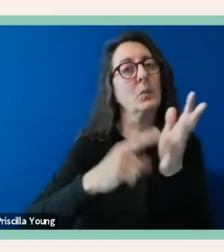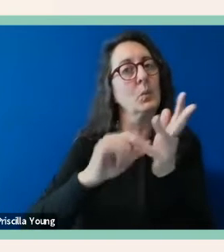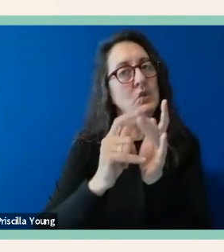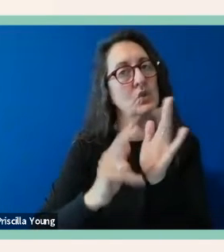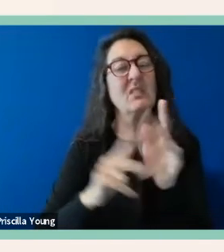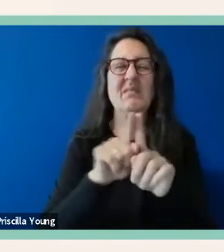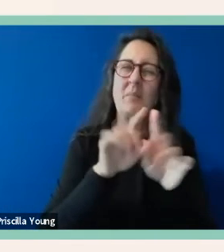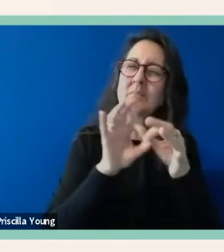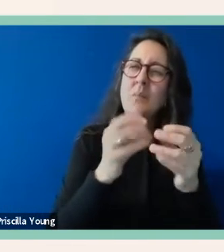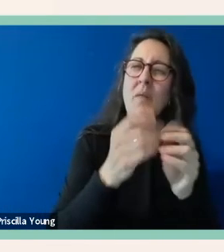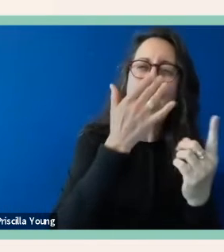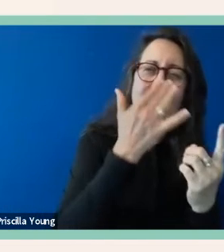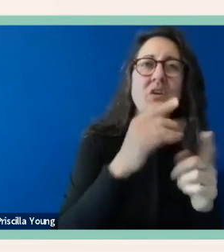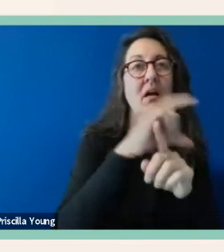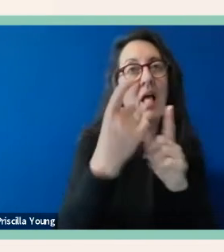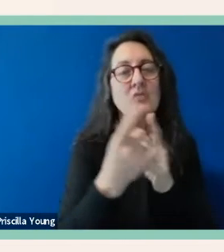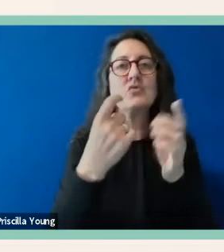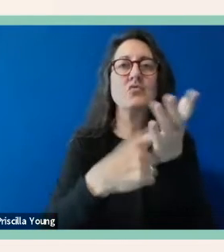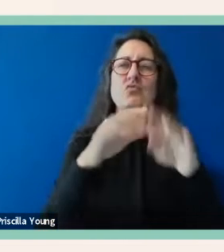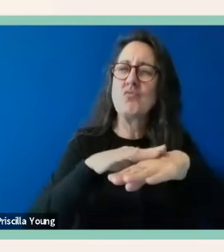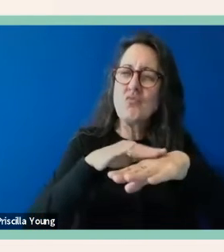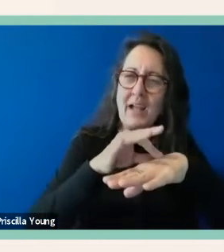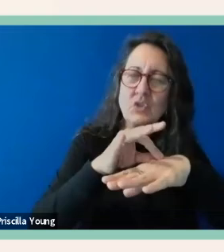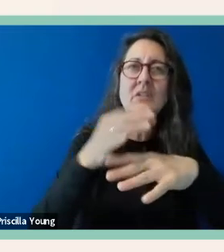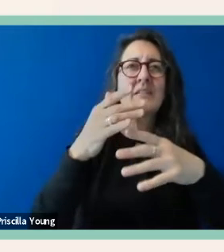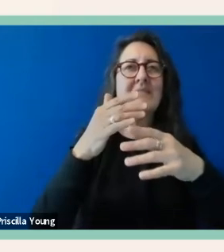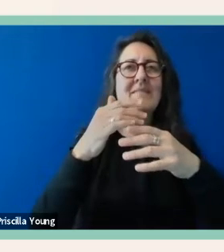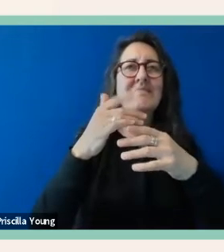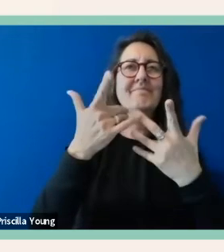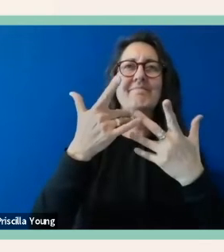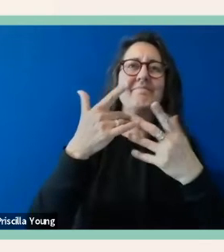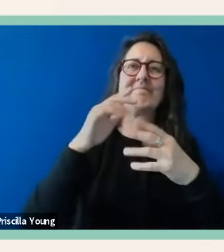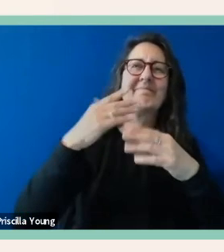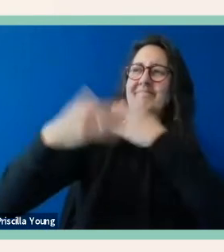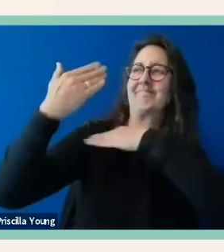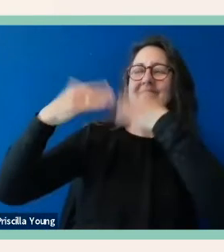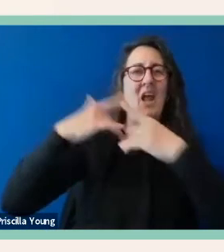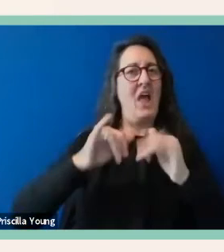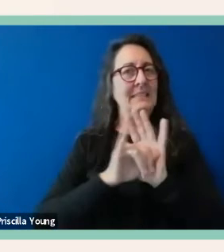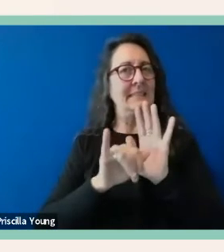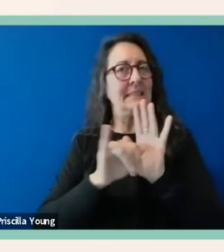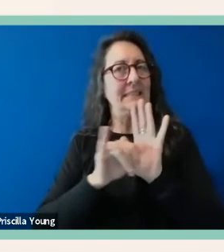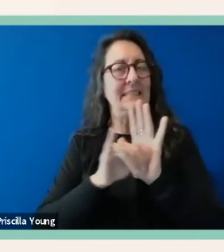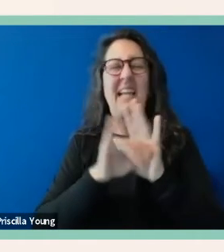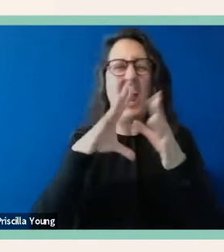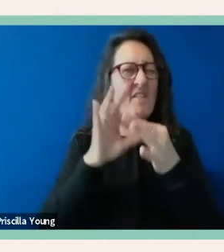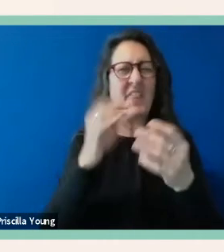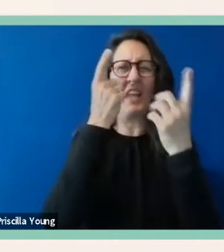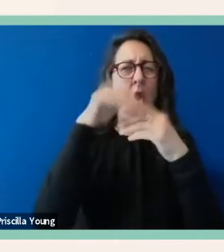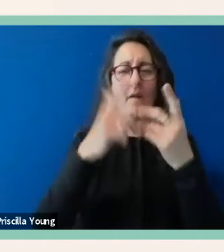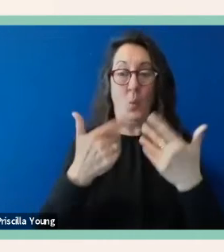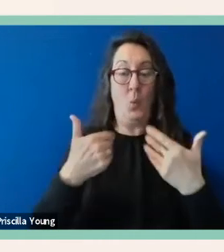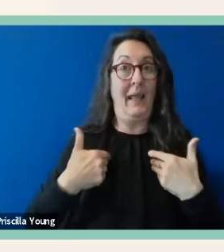one's cultural, ethnic, or racial identity, one's gender. So all of our understandings of who we are get translated